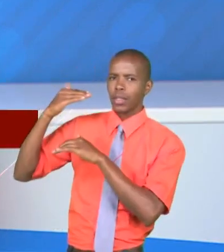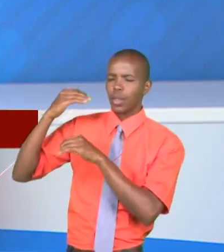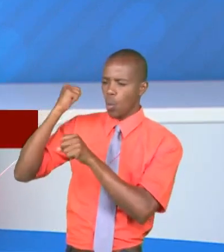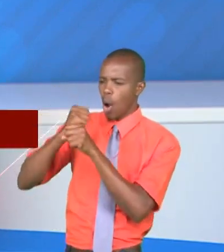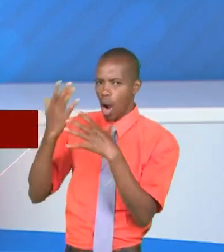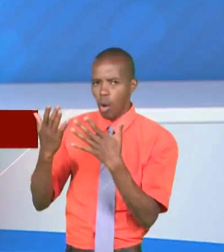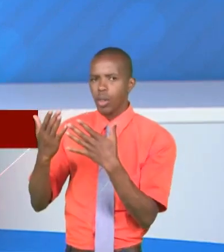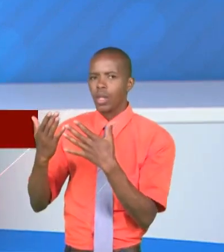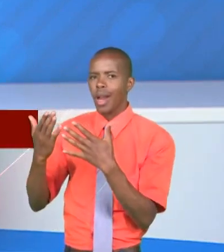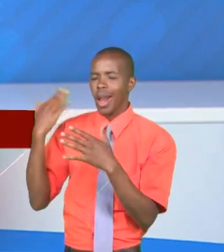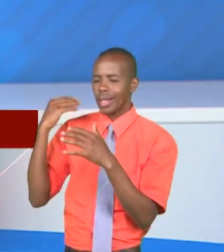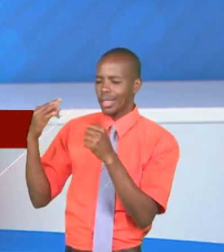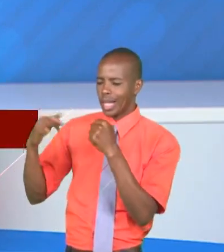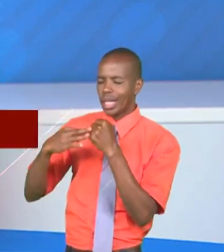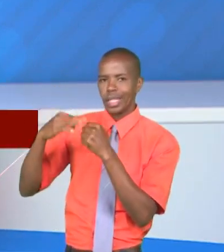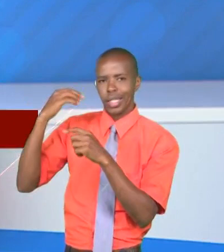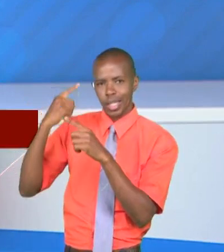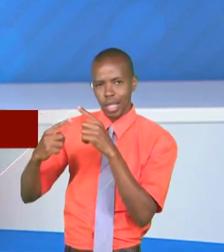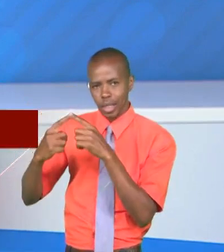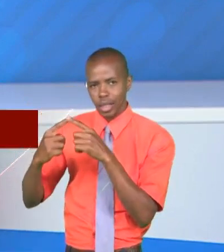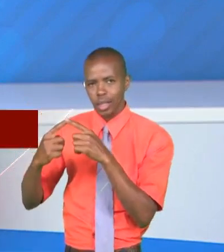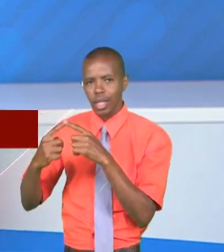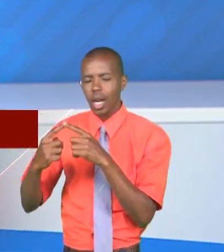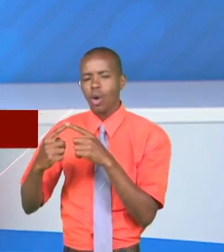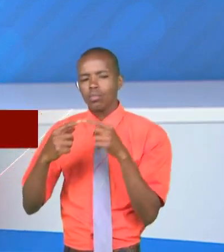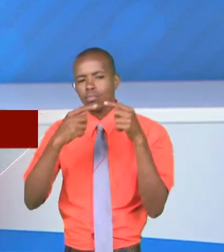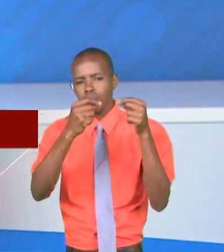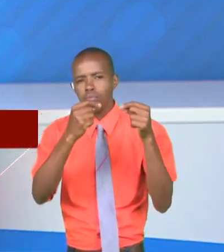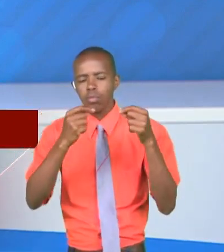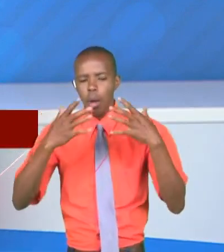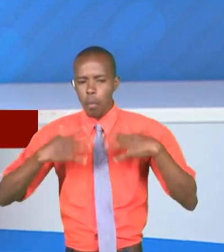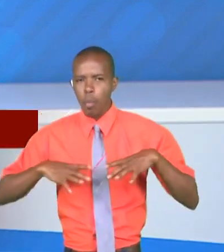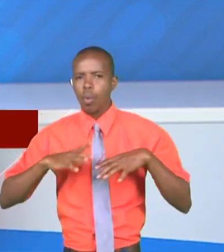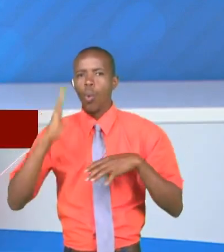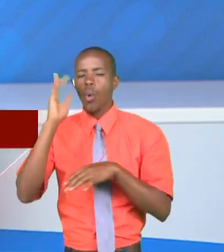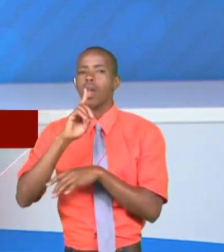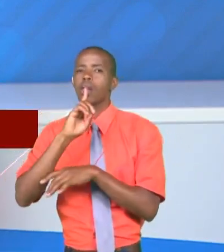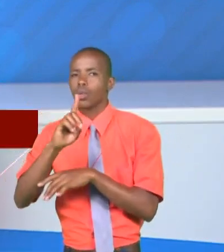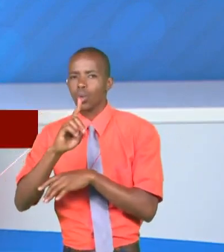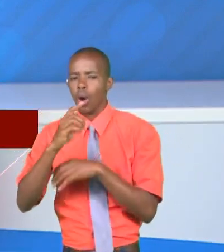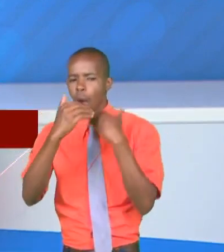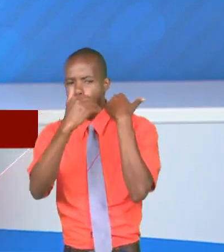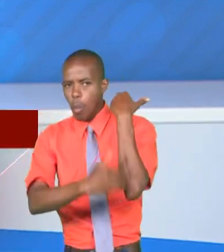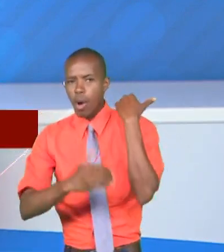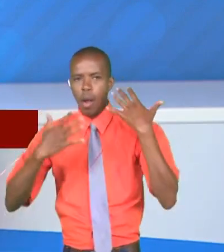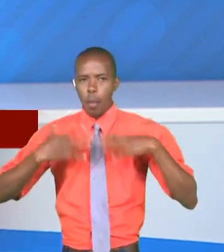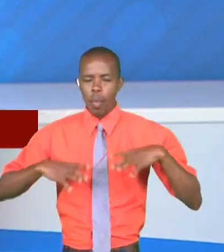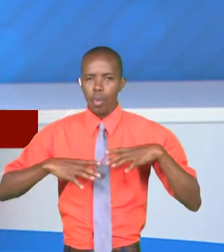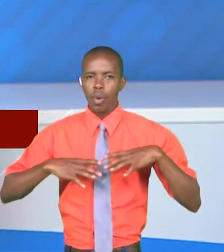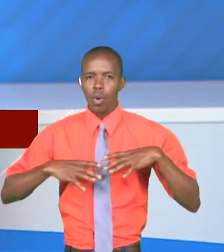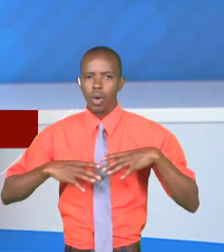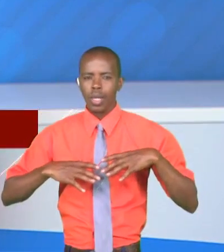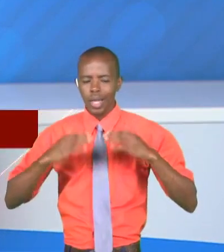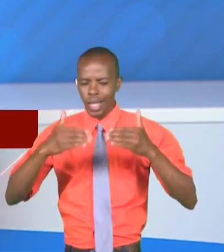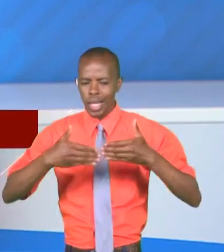last 8 years now. He has been in the government 8 years. Now you are telling people that you'll make sure that the poor people, you'll give them